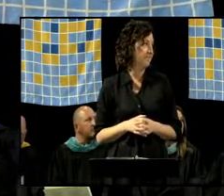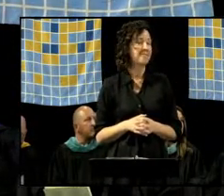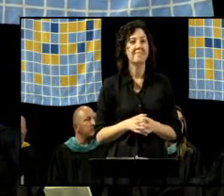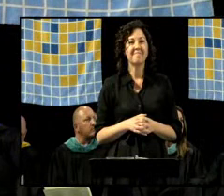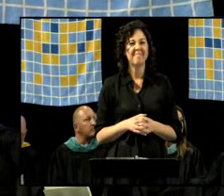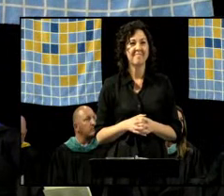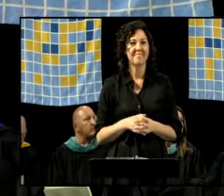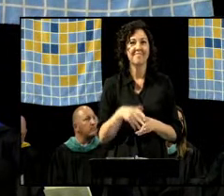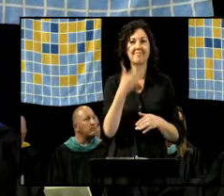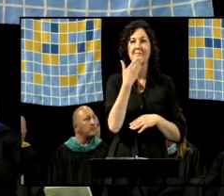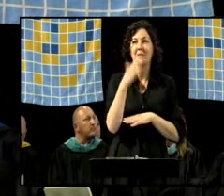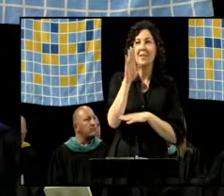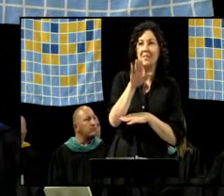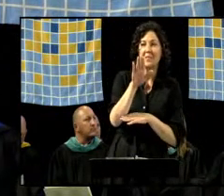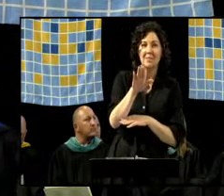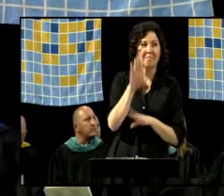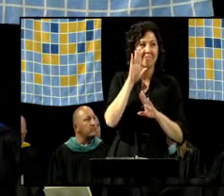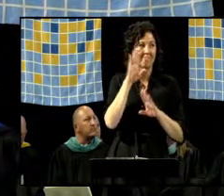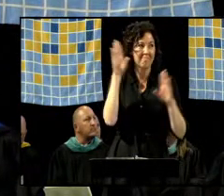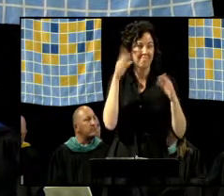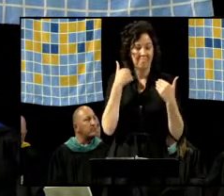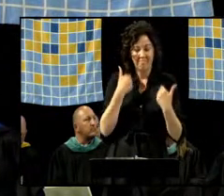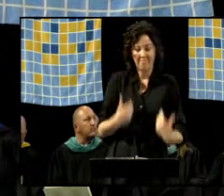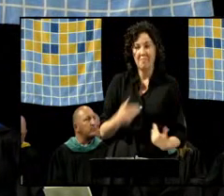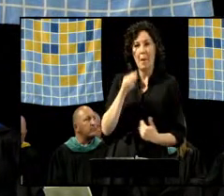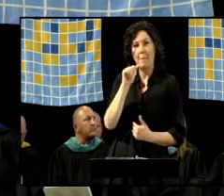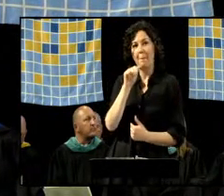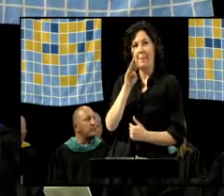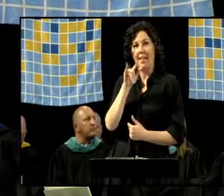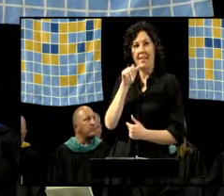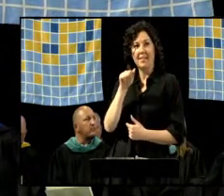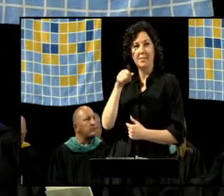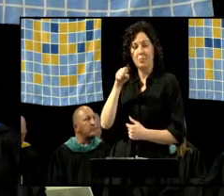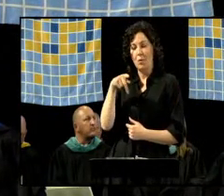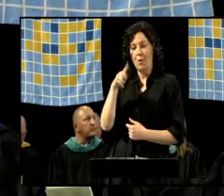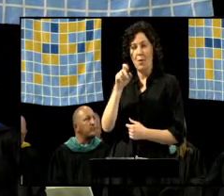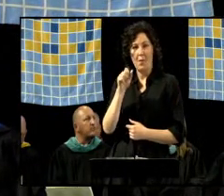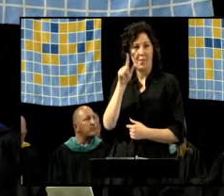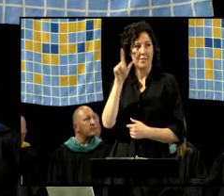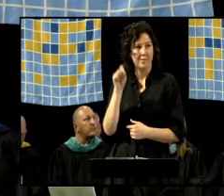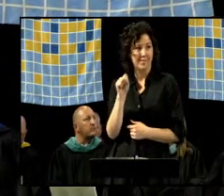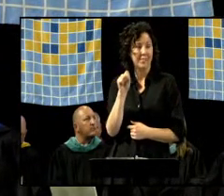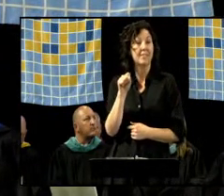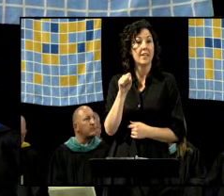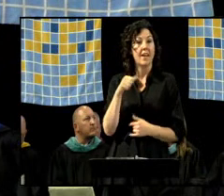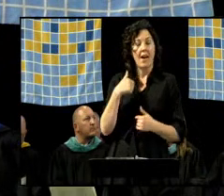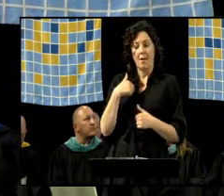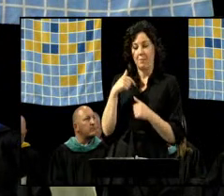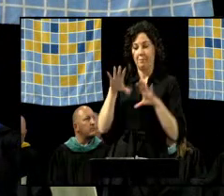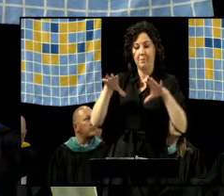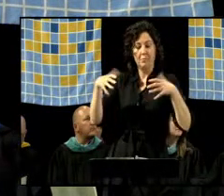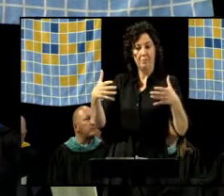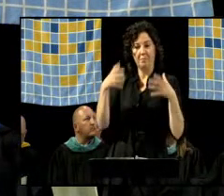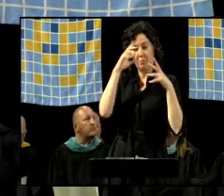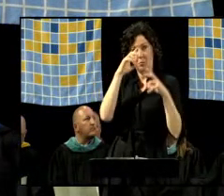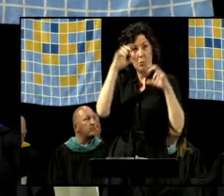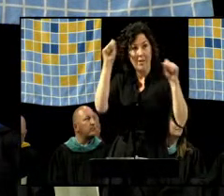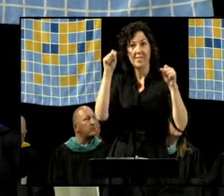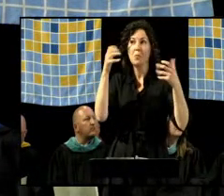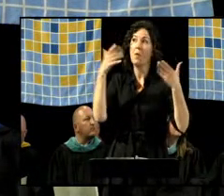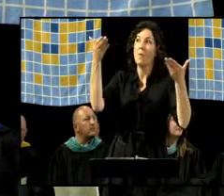Good afternoon. My name is Amelia Sprawl, and as Student Body President of South Florence High School, I'd like to welcome each of you to the class